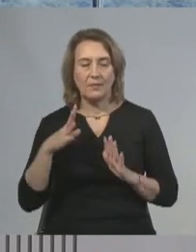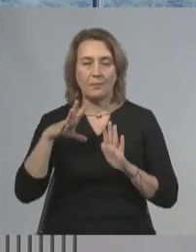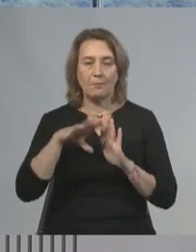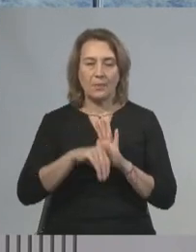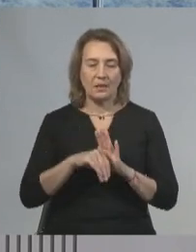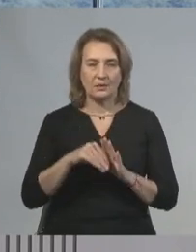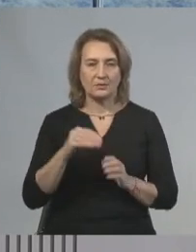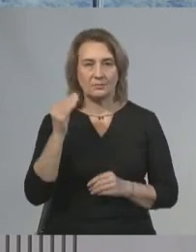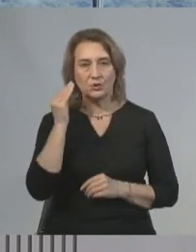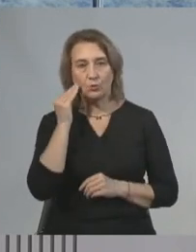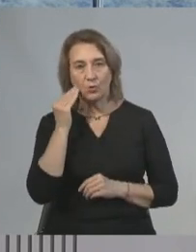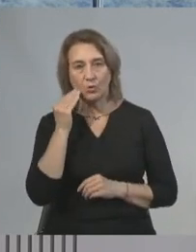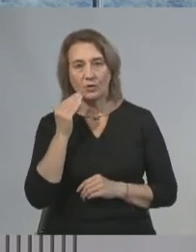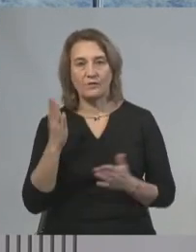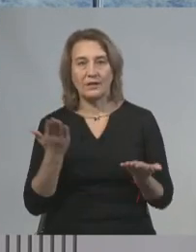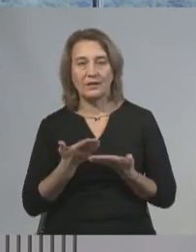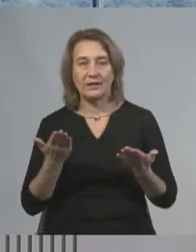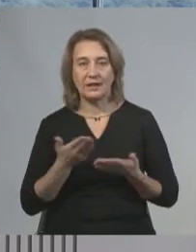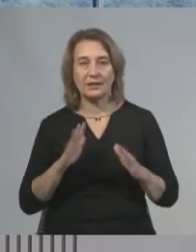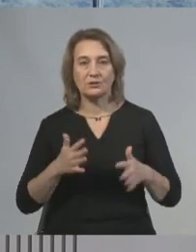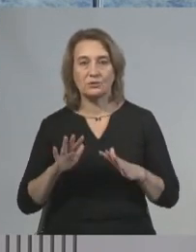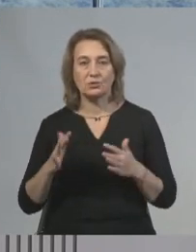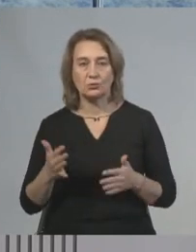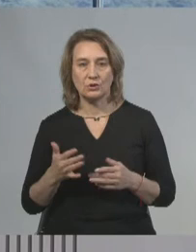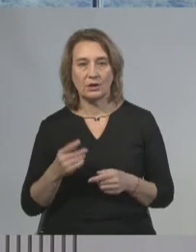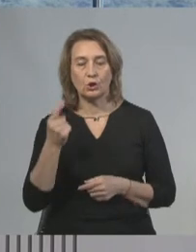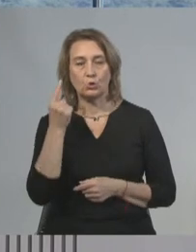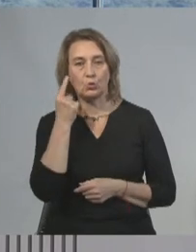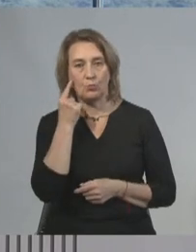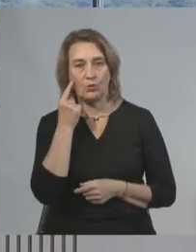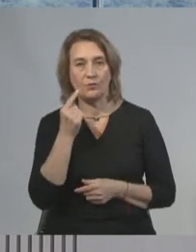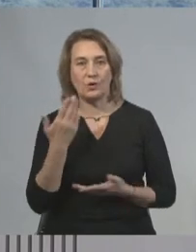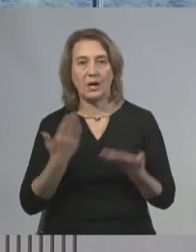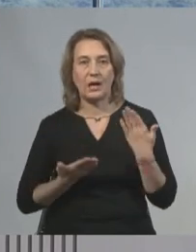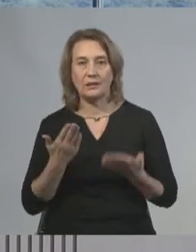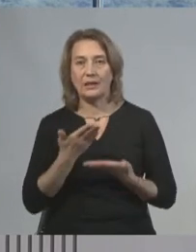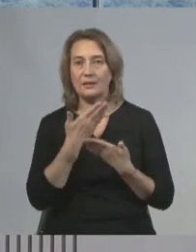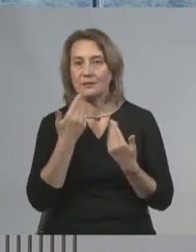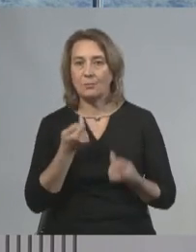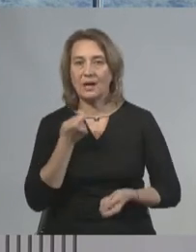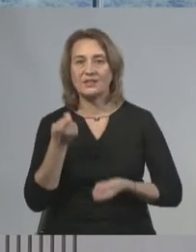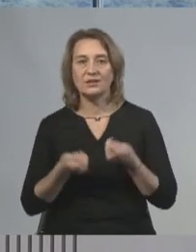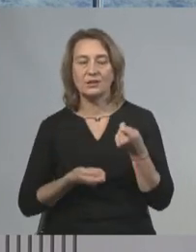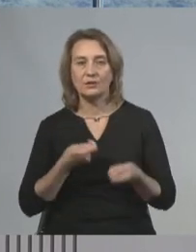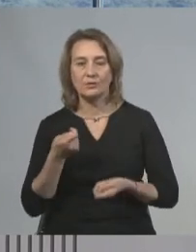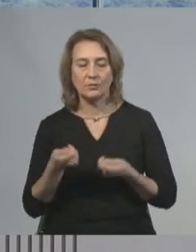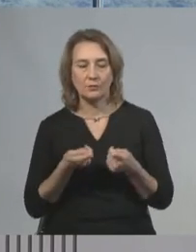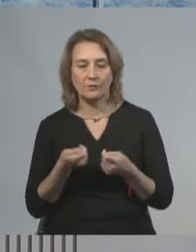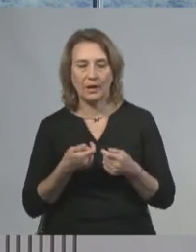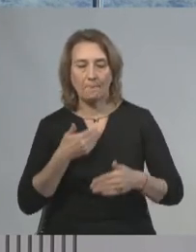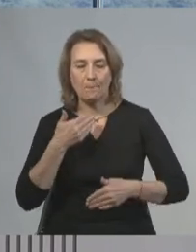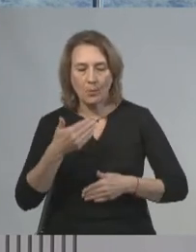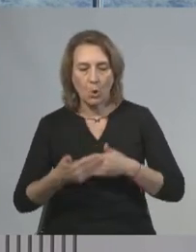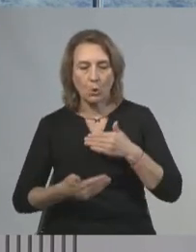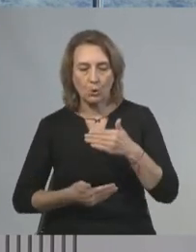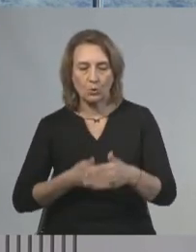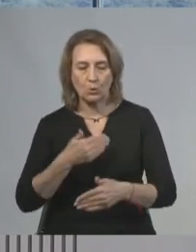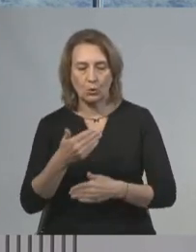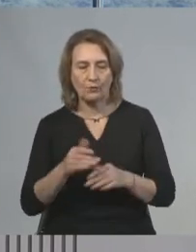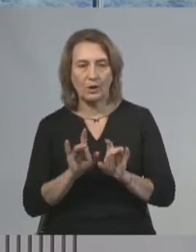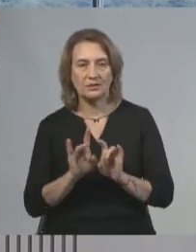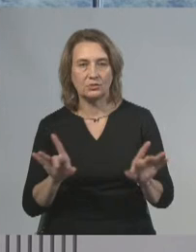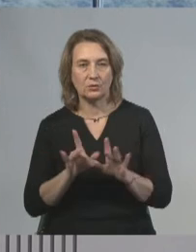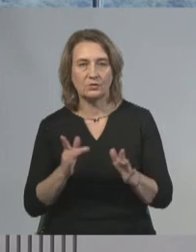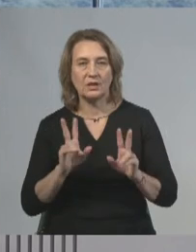points which tell us about the balance of thoughts which include for but they don't include a step-by-step